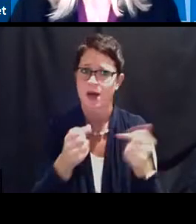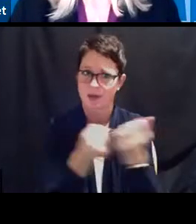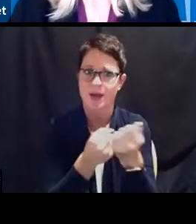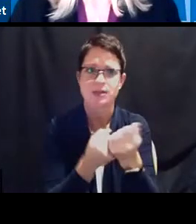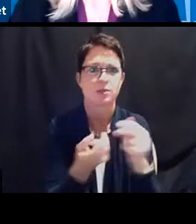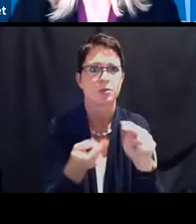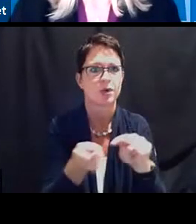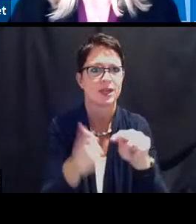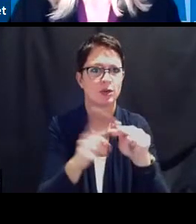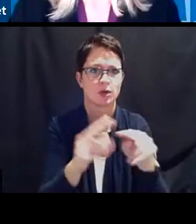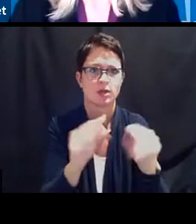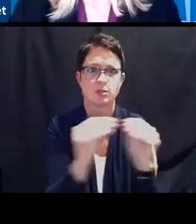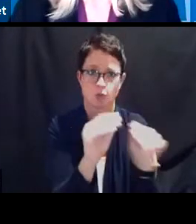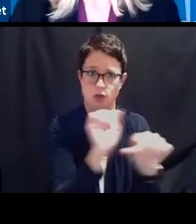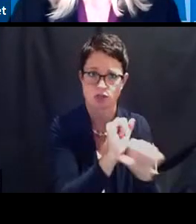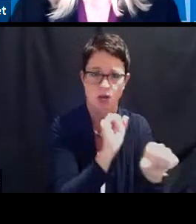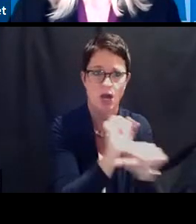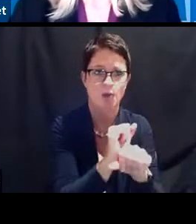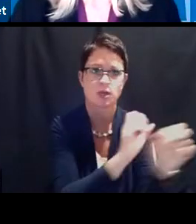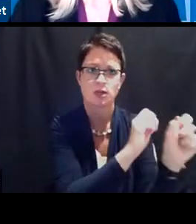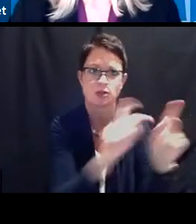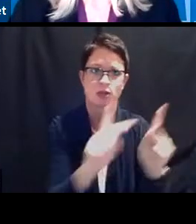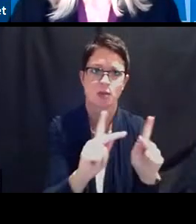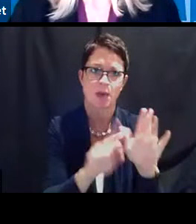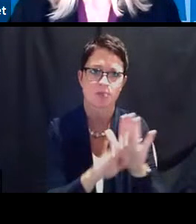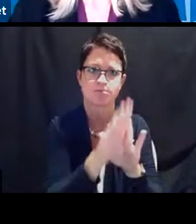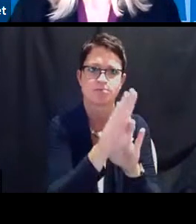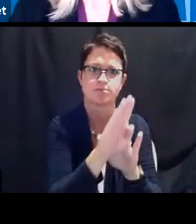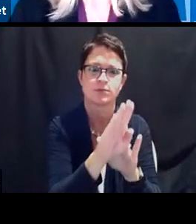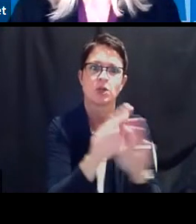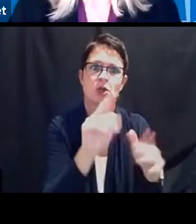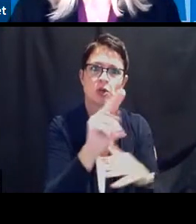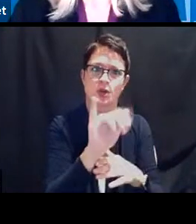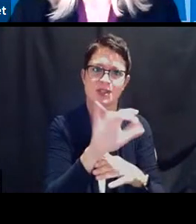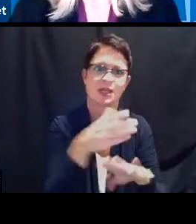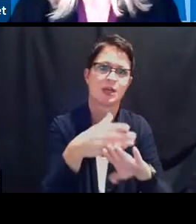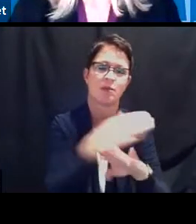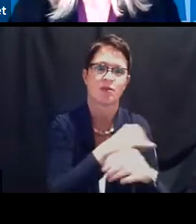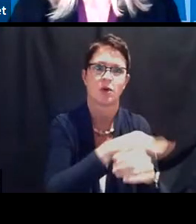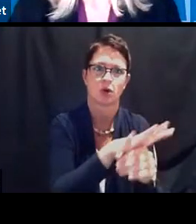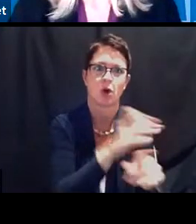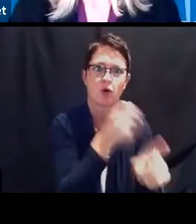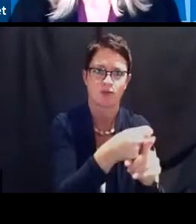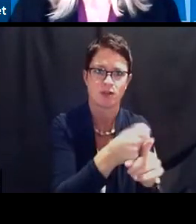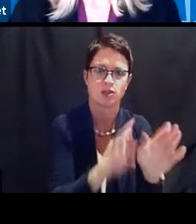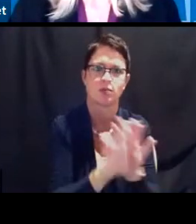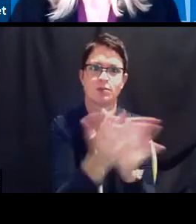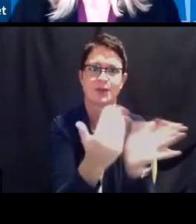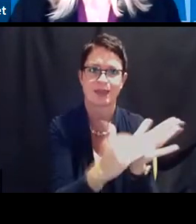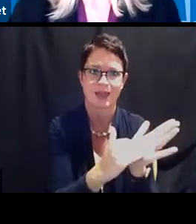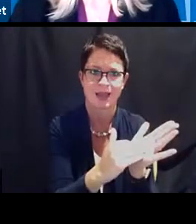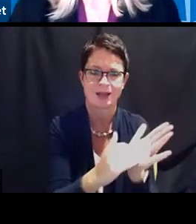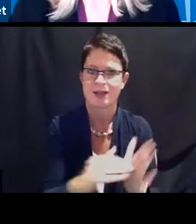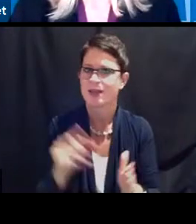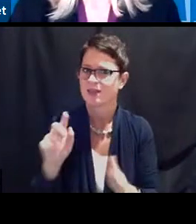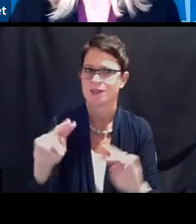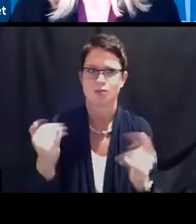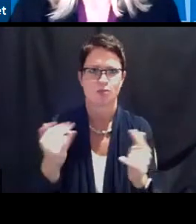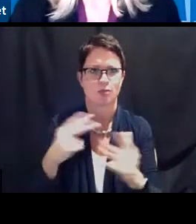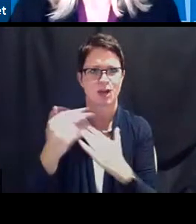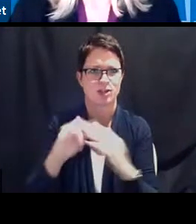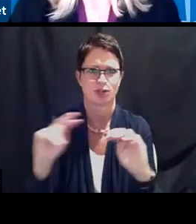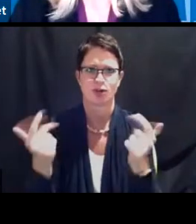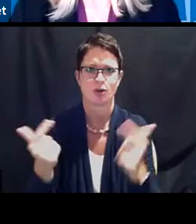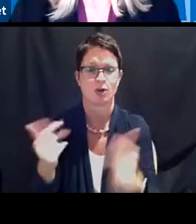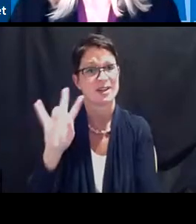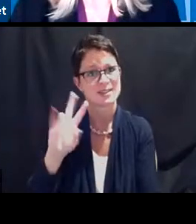increases in new jobs to bring back New York City to what it used to be before COVID-19, is not worthwhile because the 7